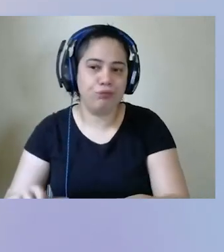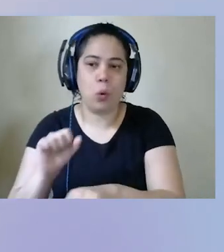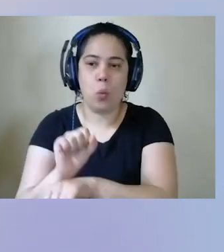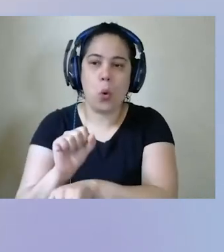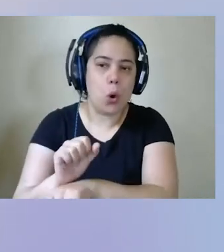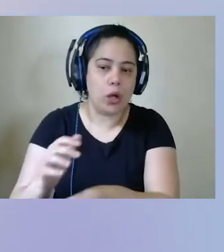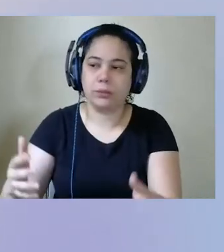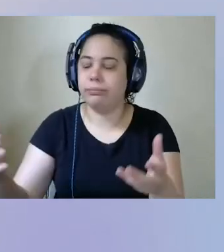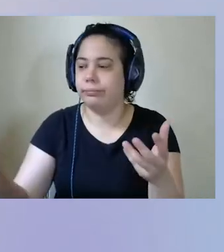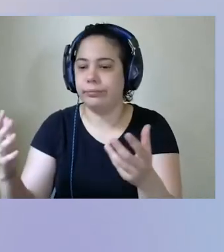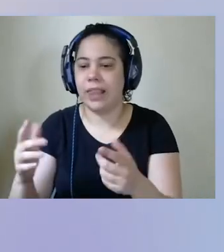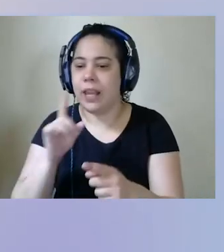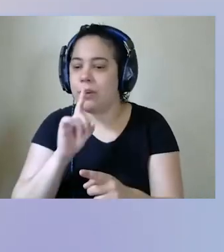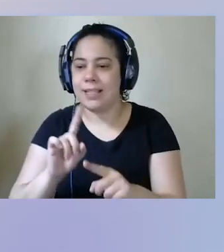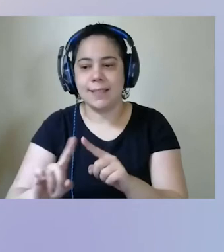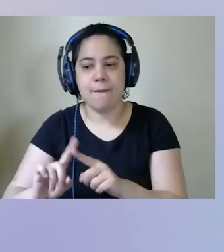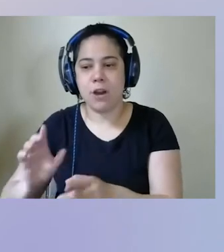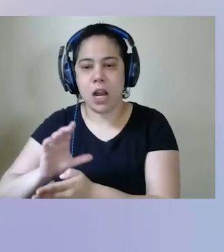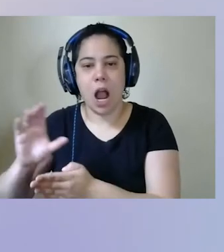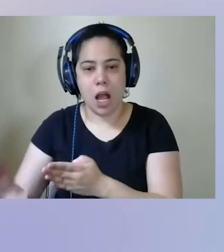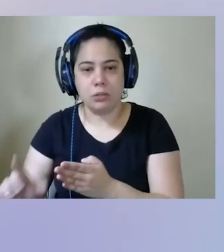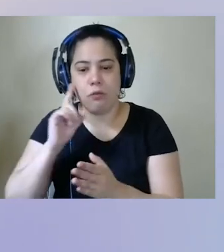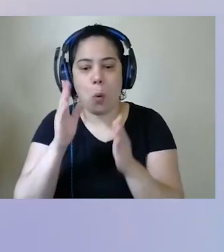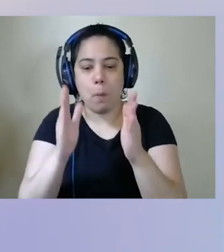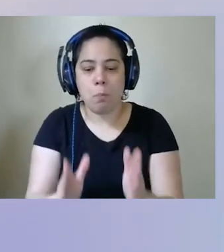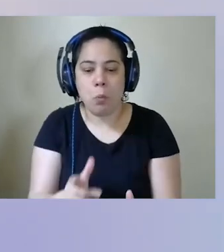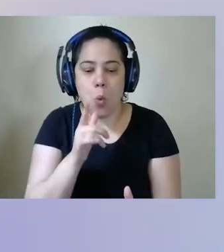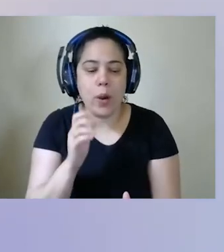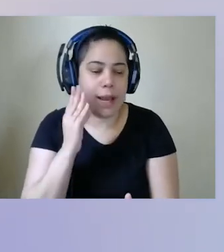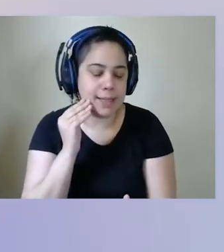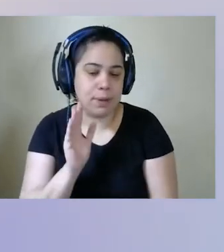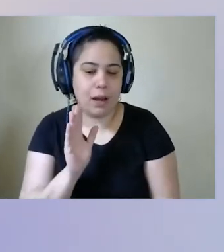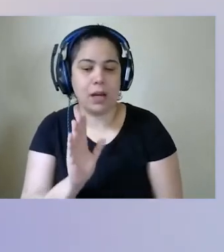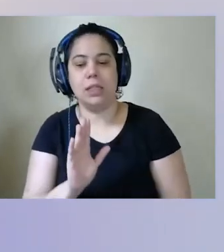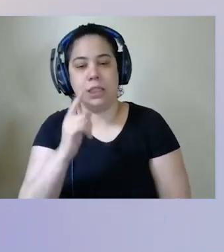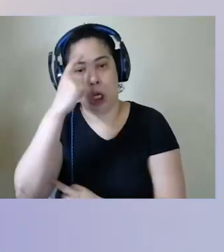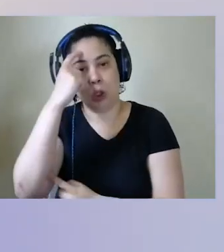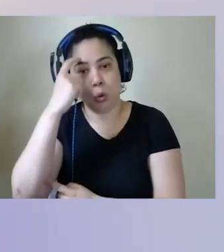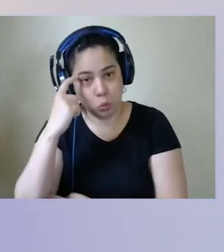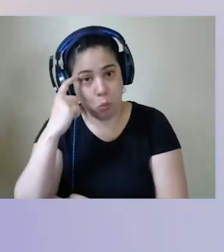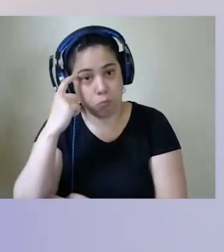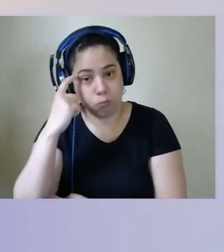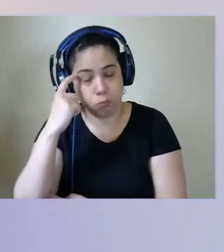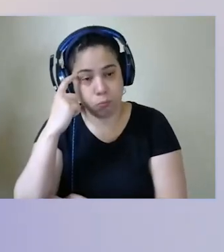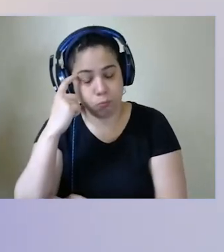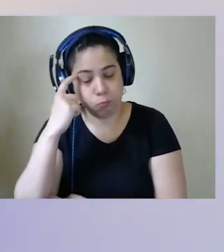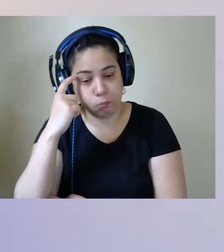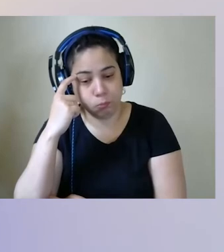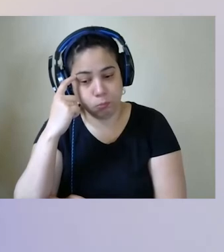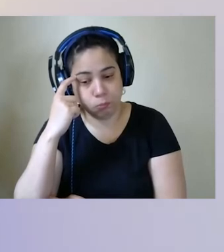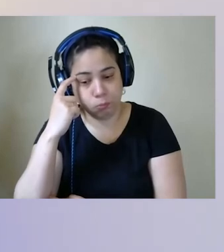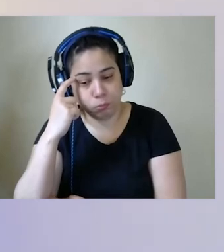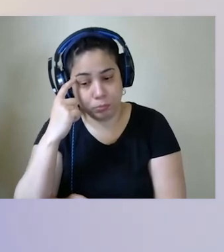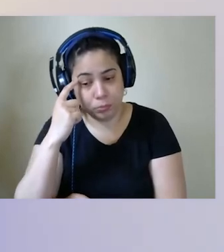the consequences for the individual and for their families and for their